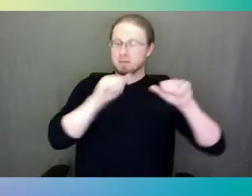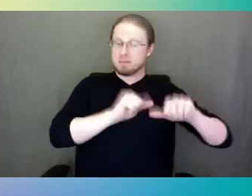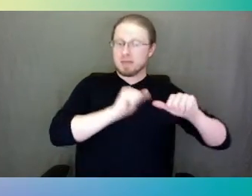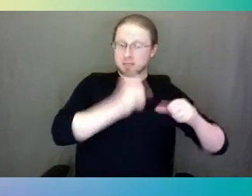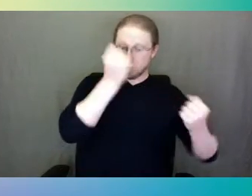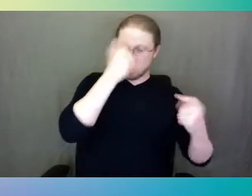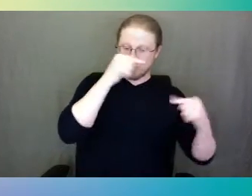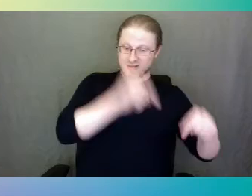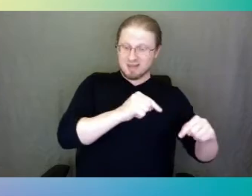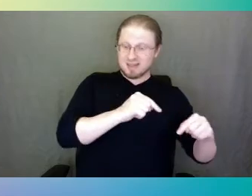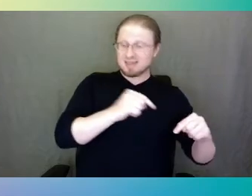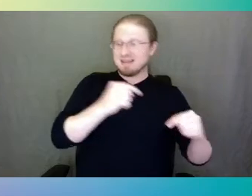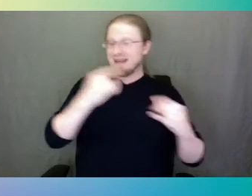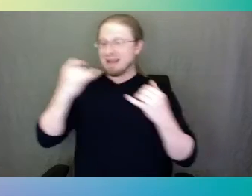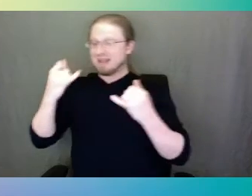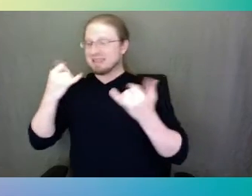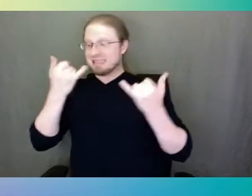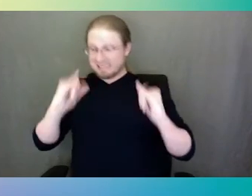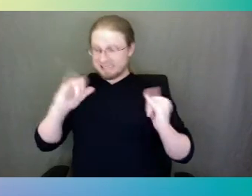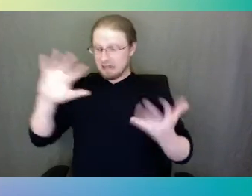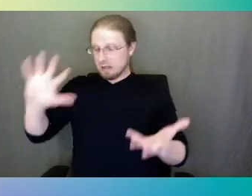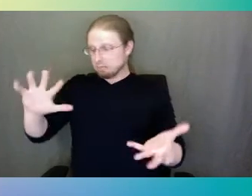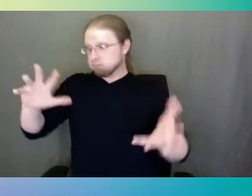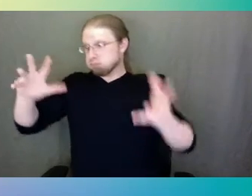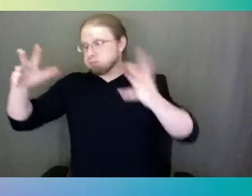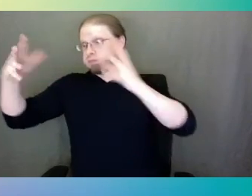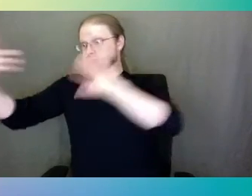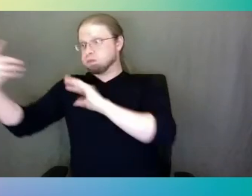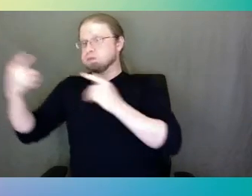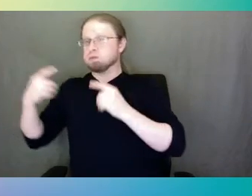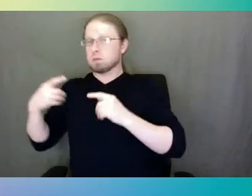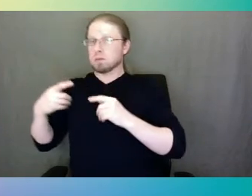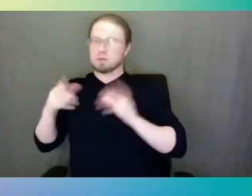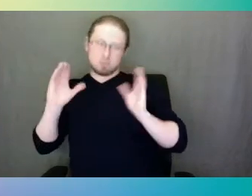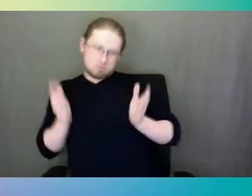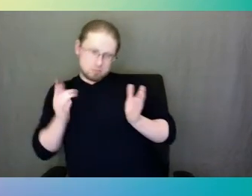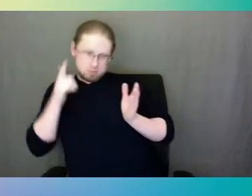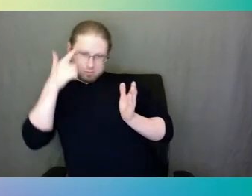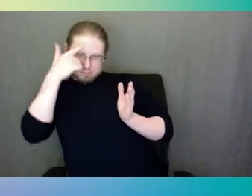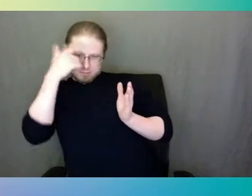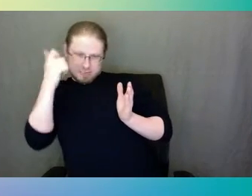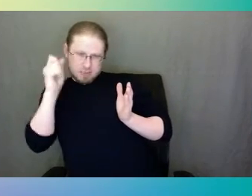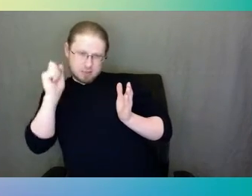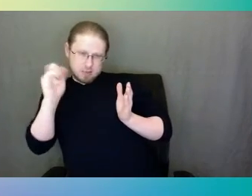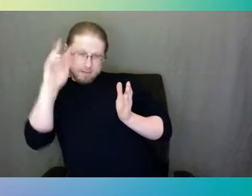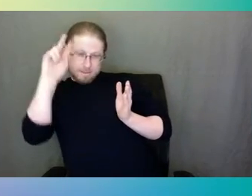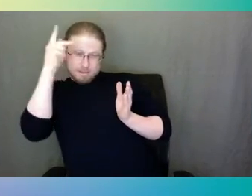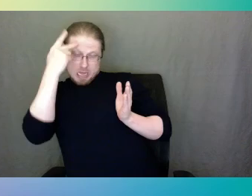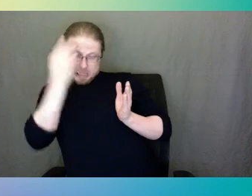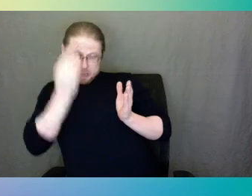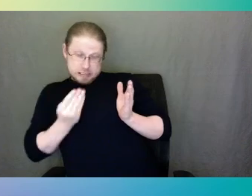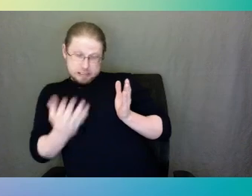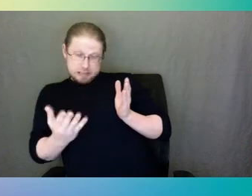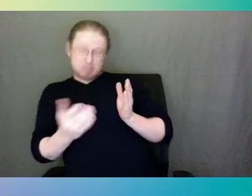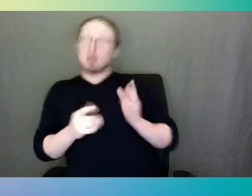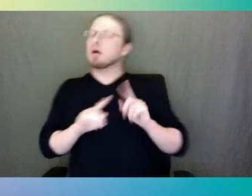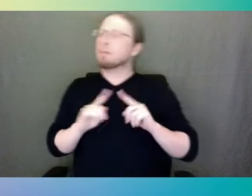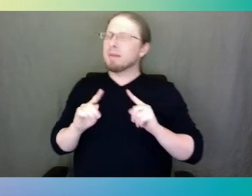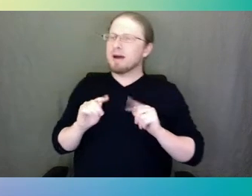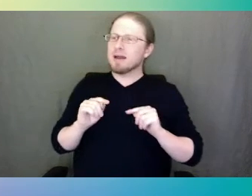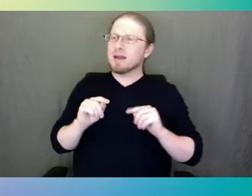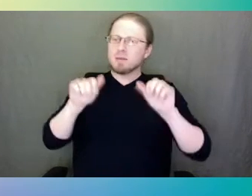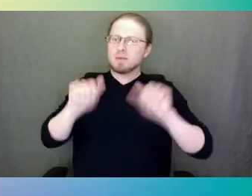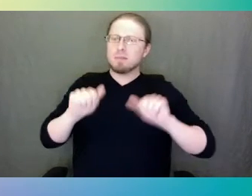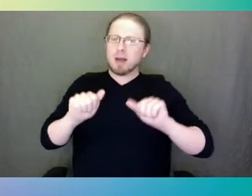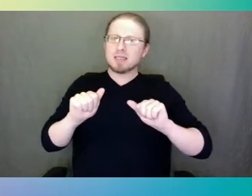got so off track again, parentheses, because of politics. But it was possible. It